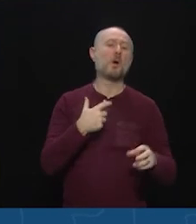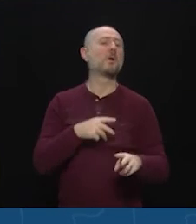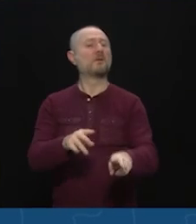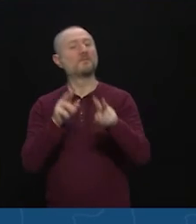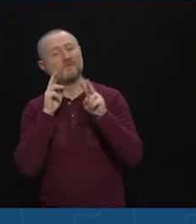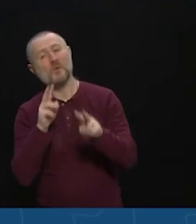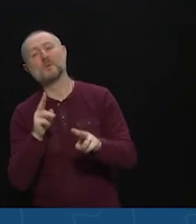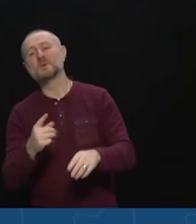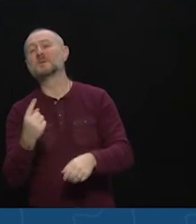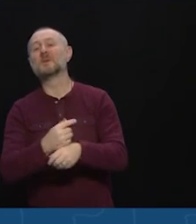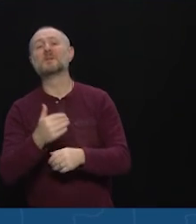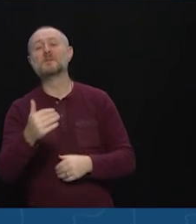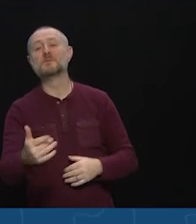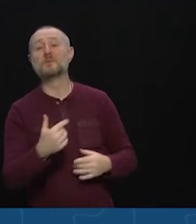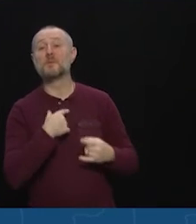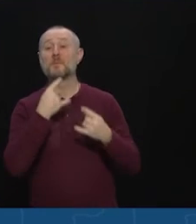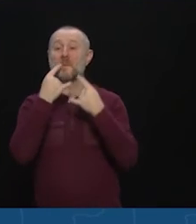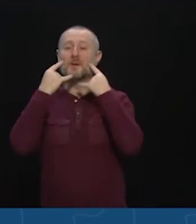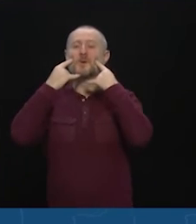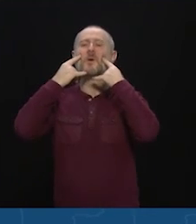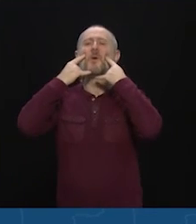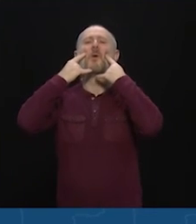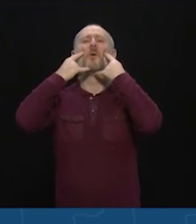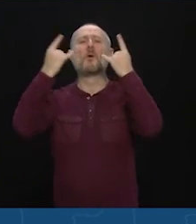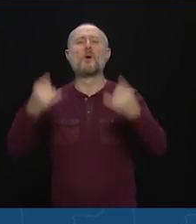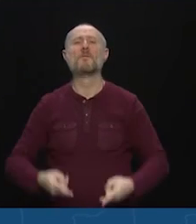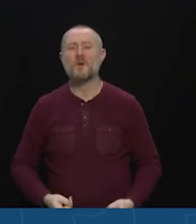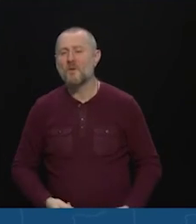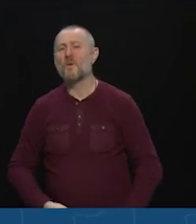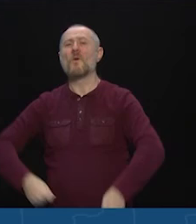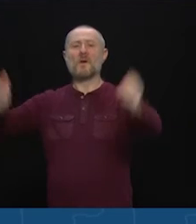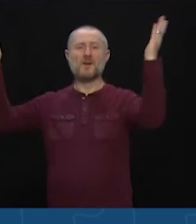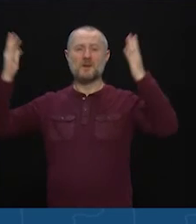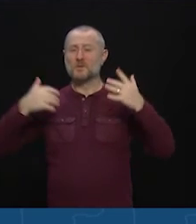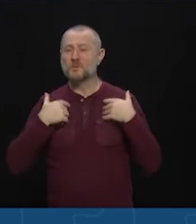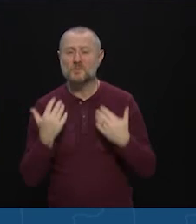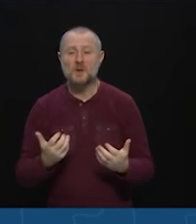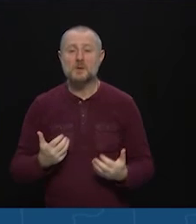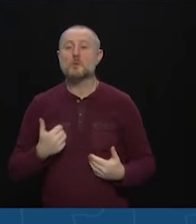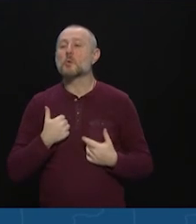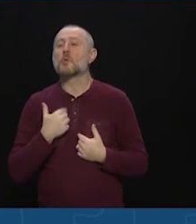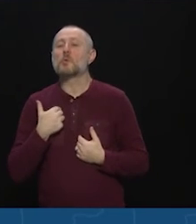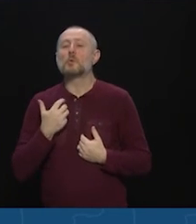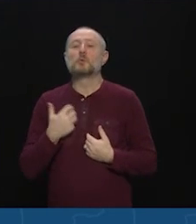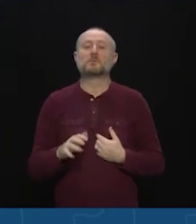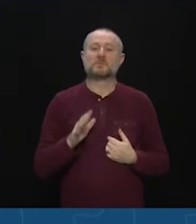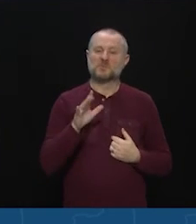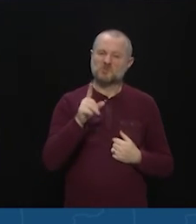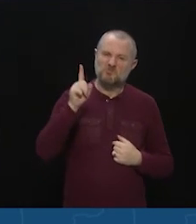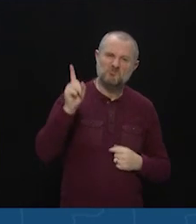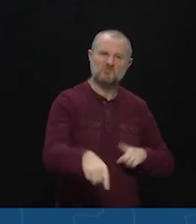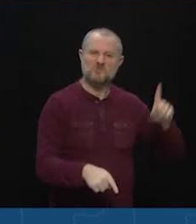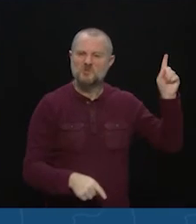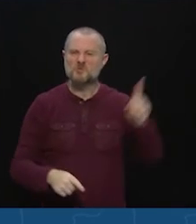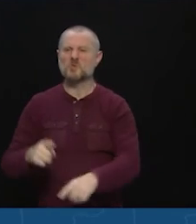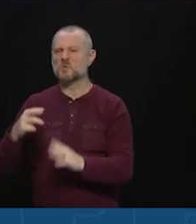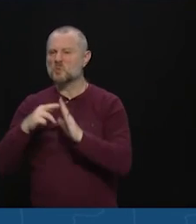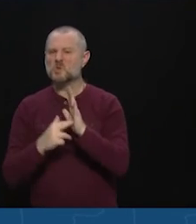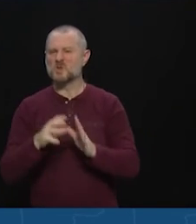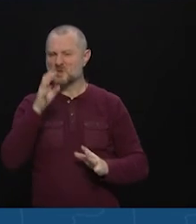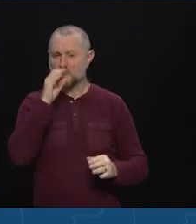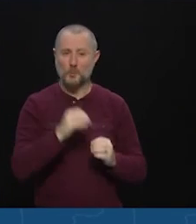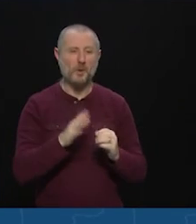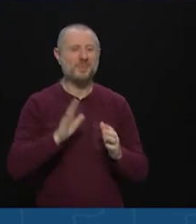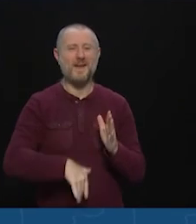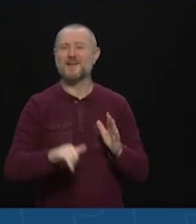of us are. I don't want to keep any requirements for safety in place a day longer than necessary, but I will not do it a day